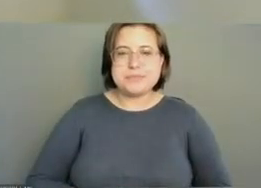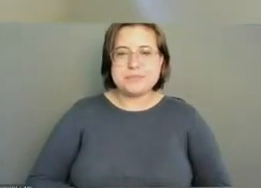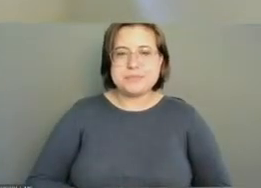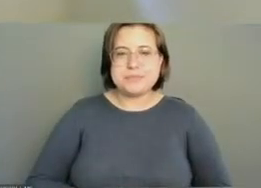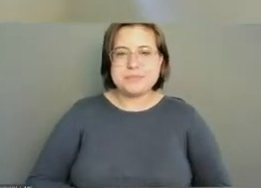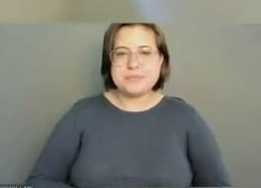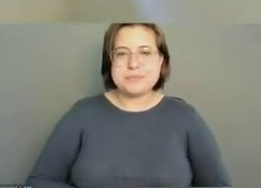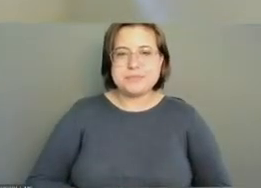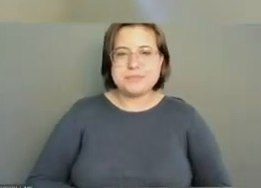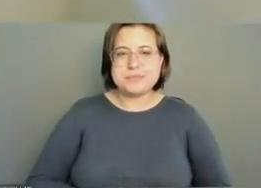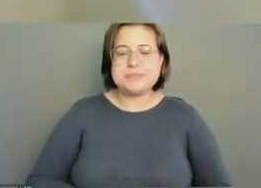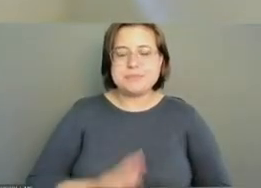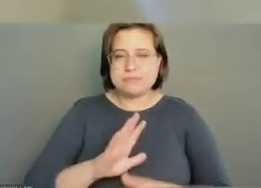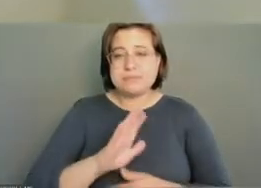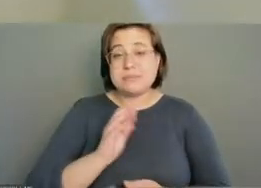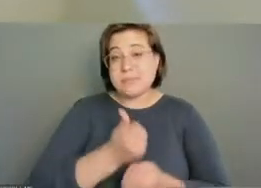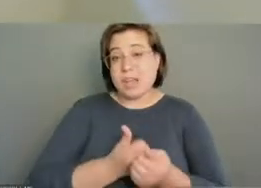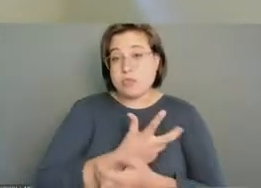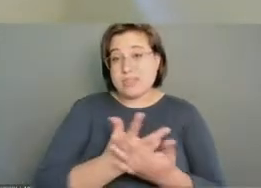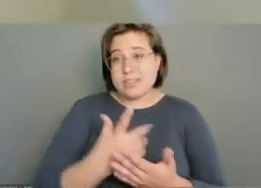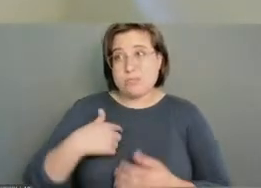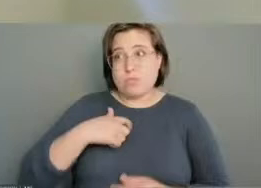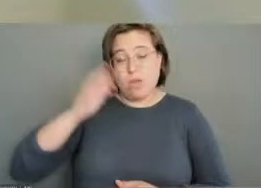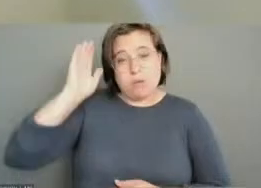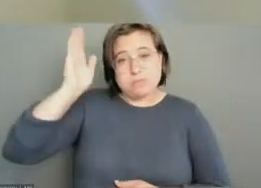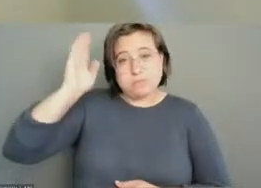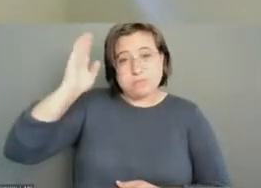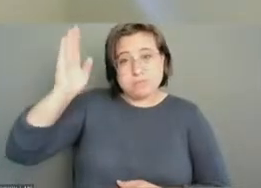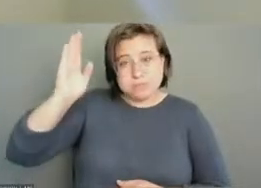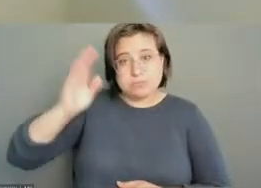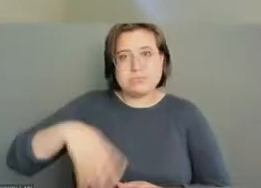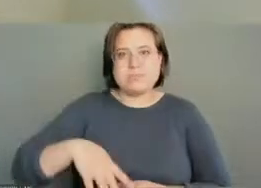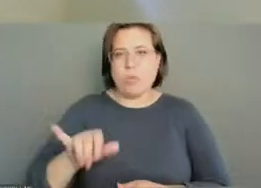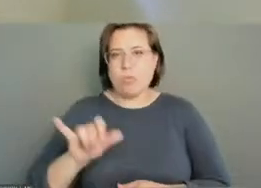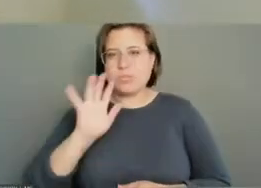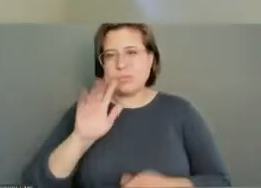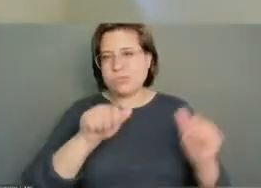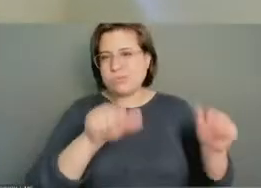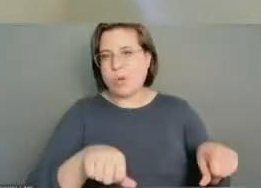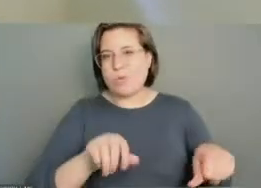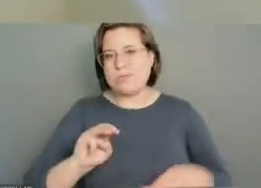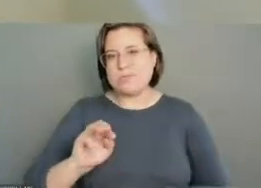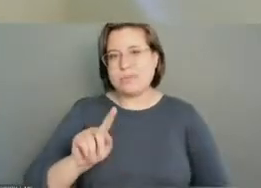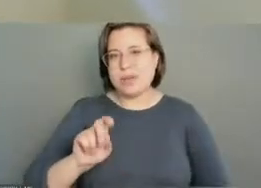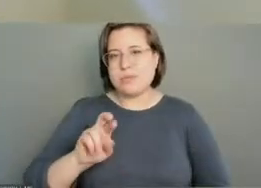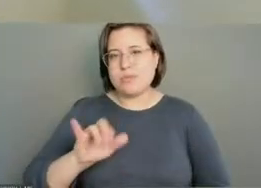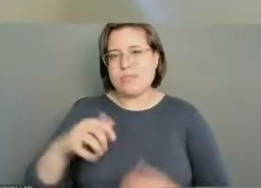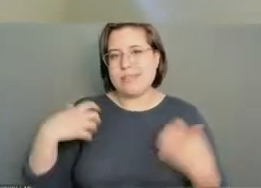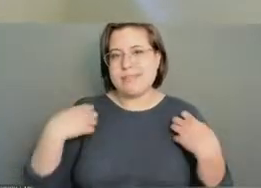meeting will be available on the task force website at